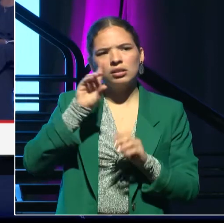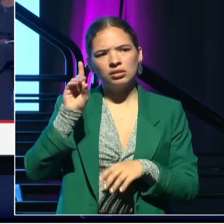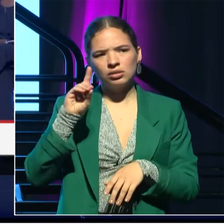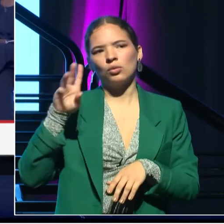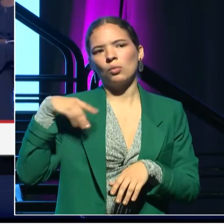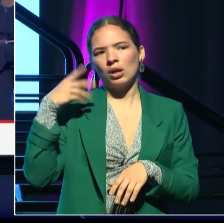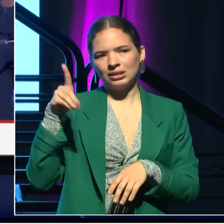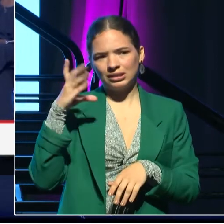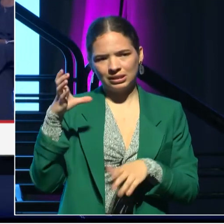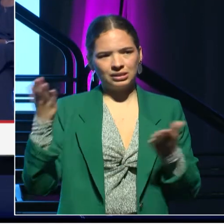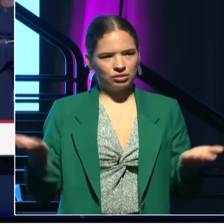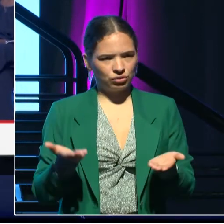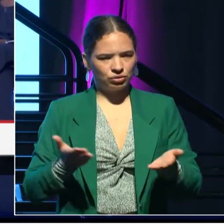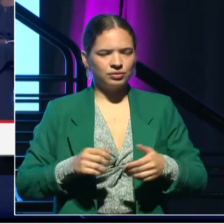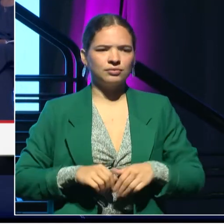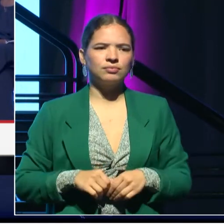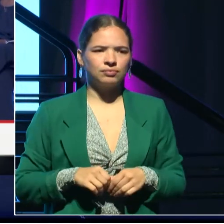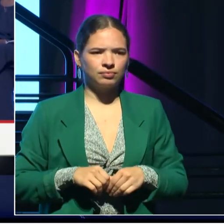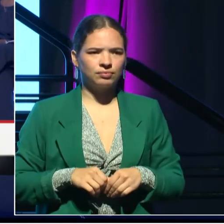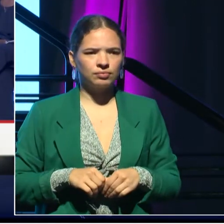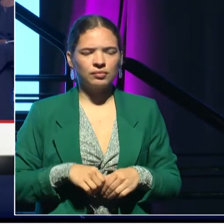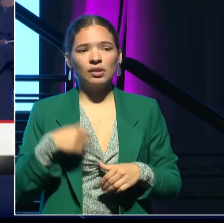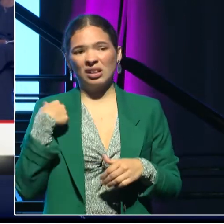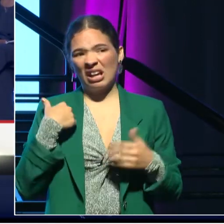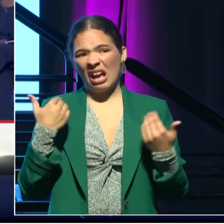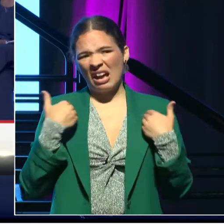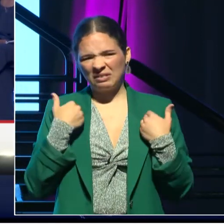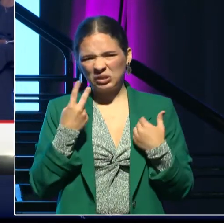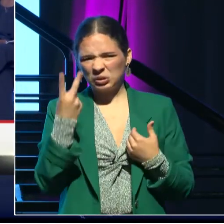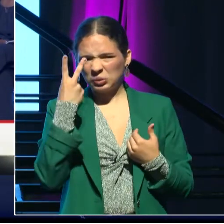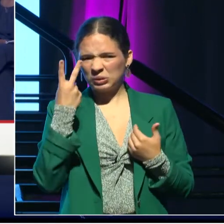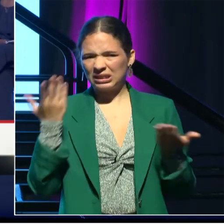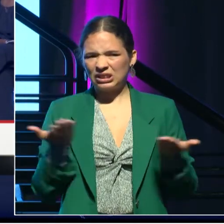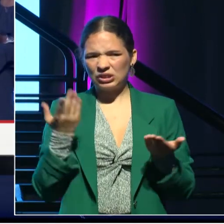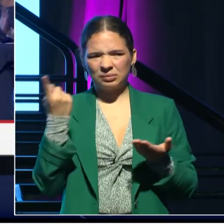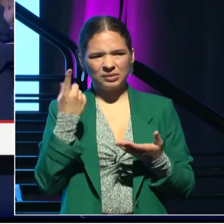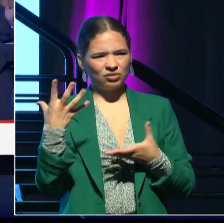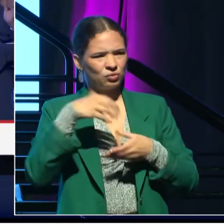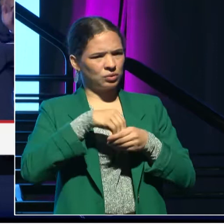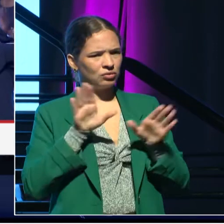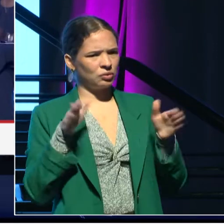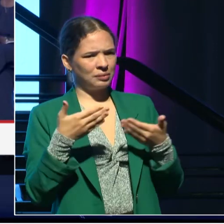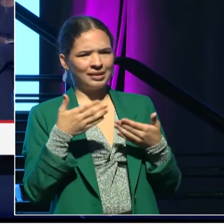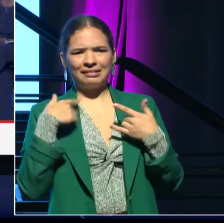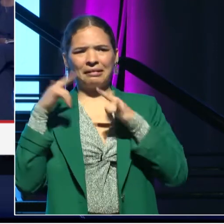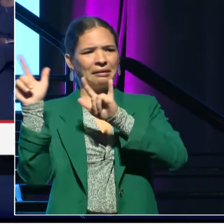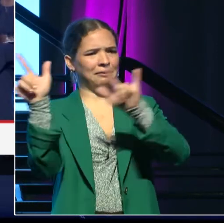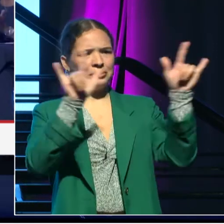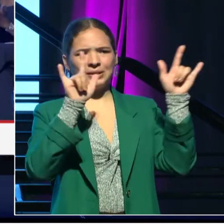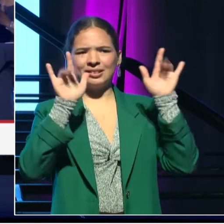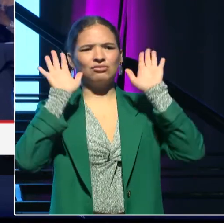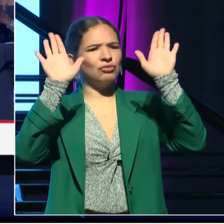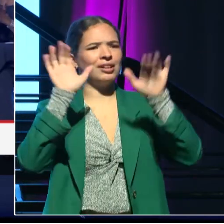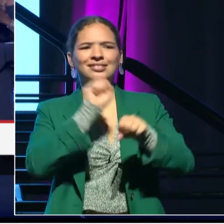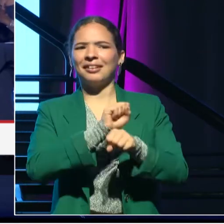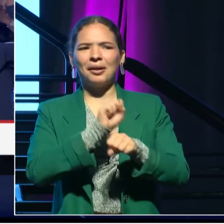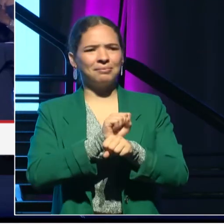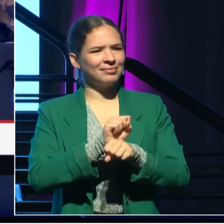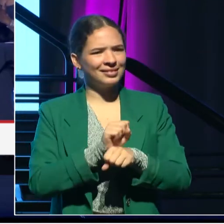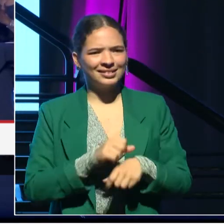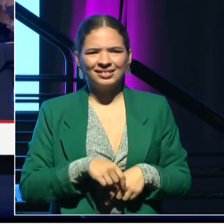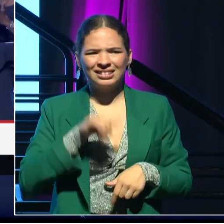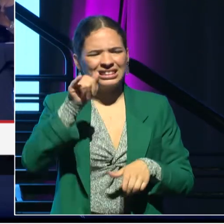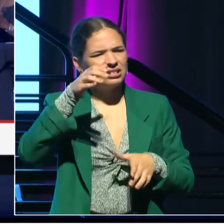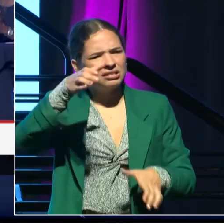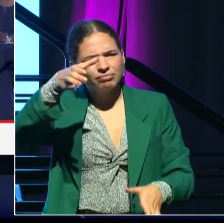critical issues, and we have fellows. In fact, I have 2 of them in the room. They're somewhere here, and we love them. They do wonderful work, and they are experts. They